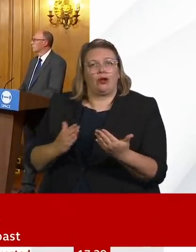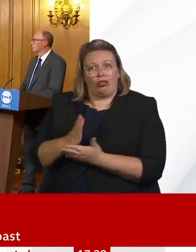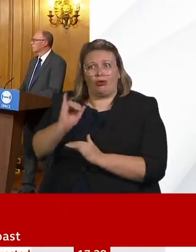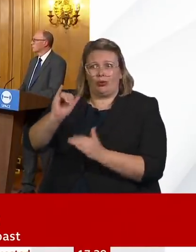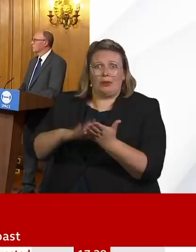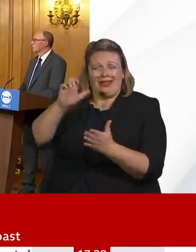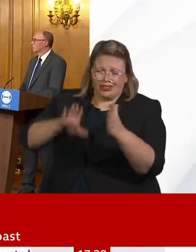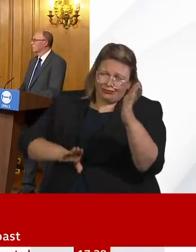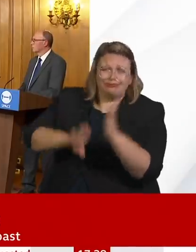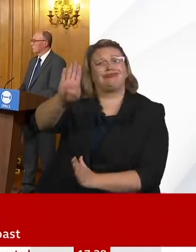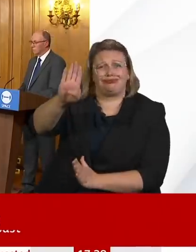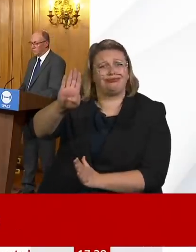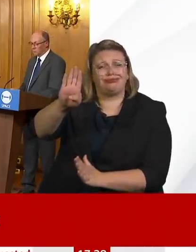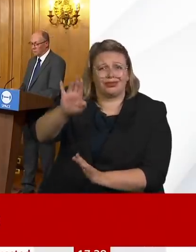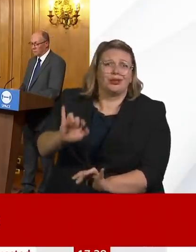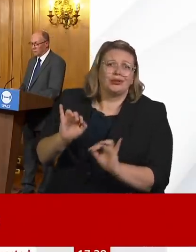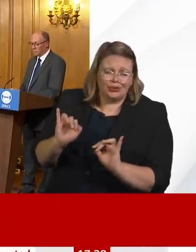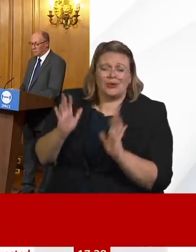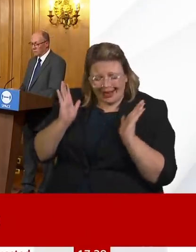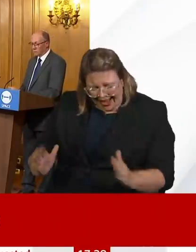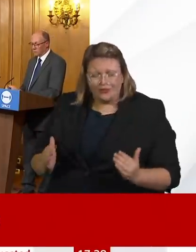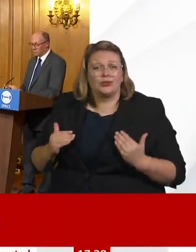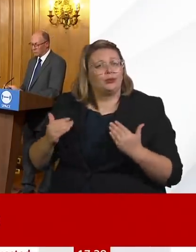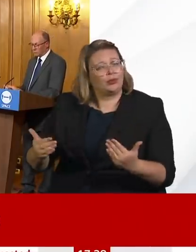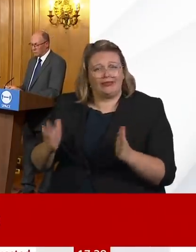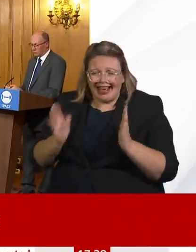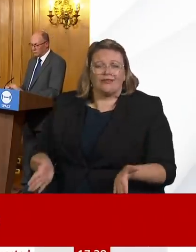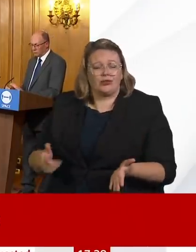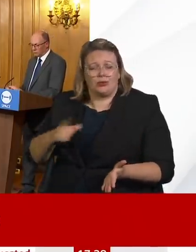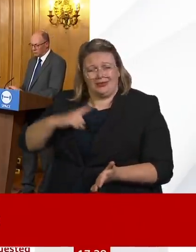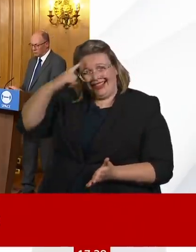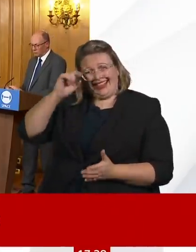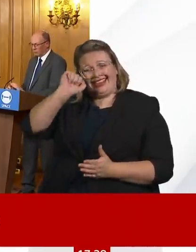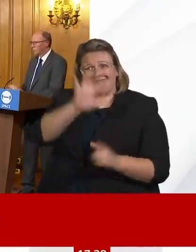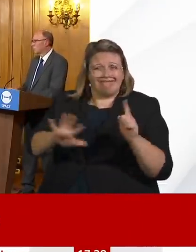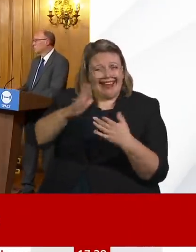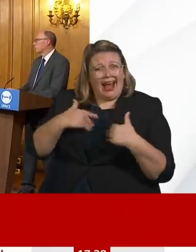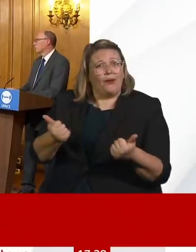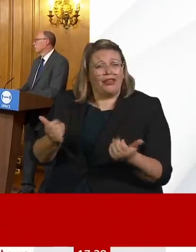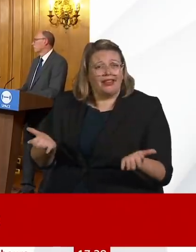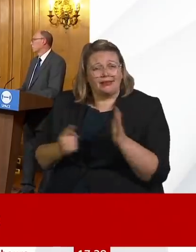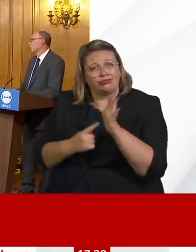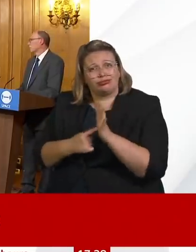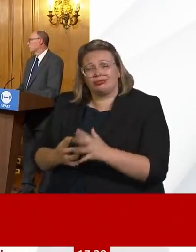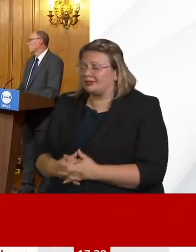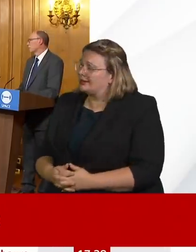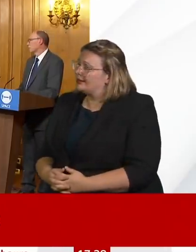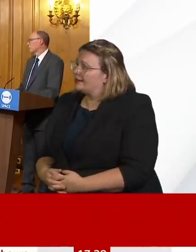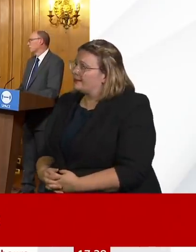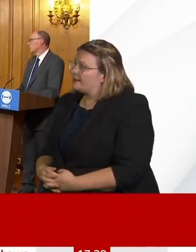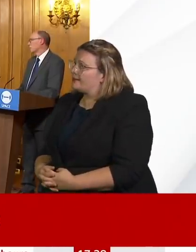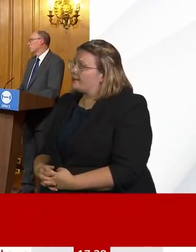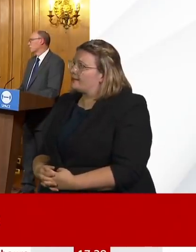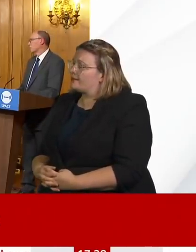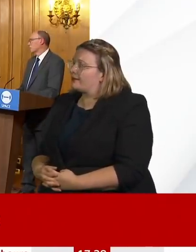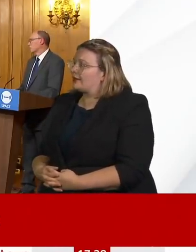cases that you've just rightly alluded to, in order to protect health and save lives. Yeah, so thank you,